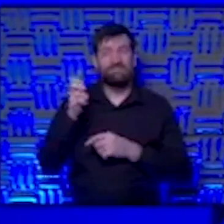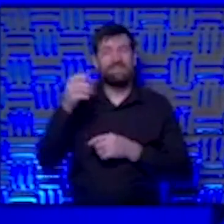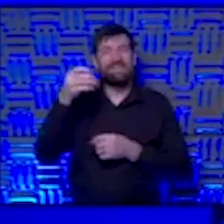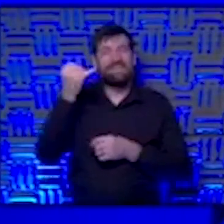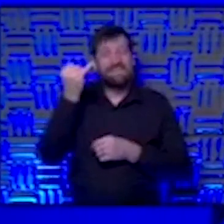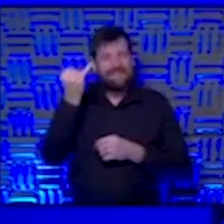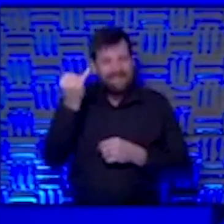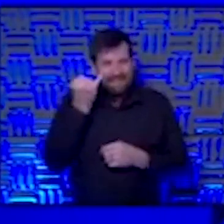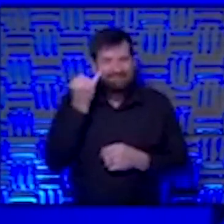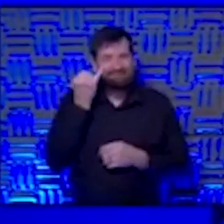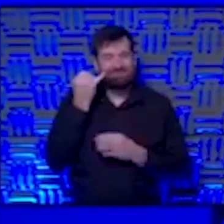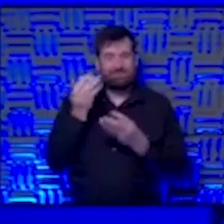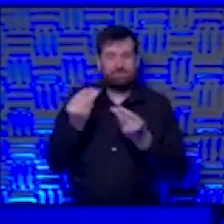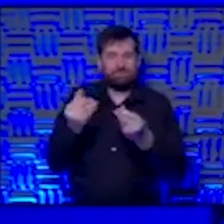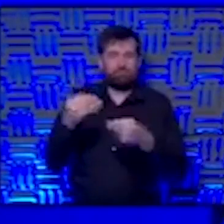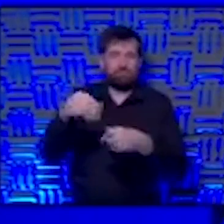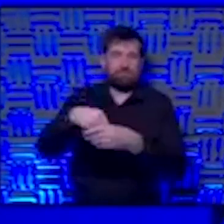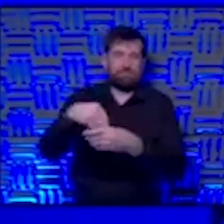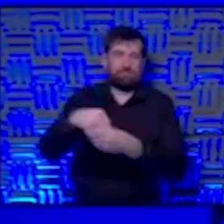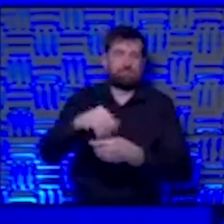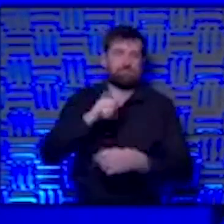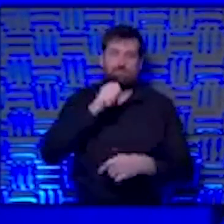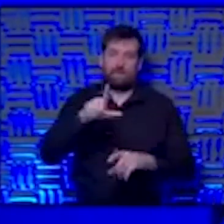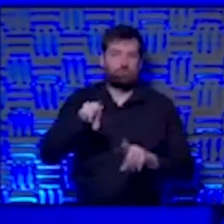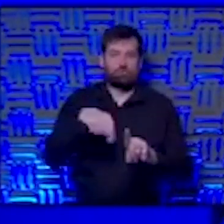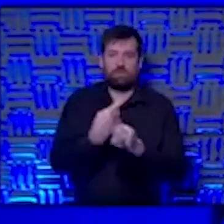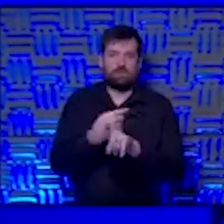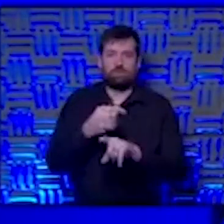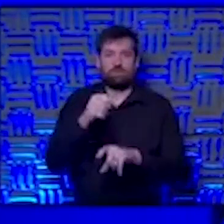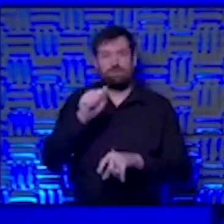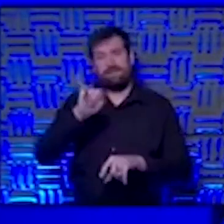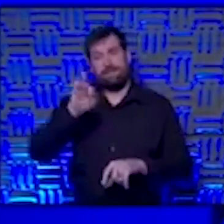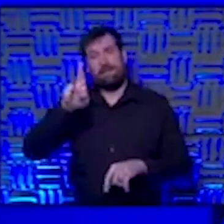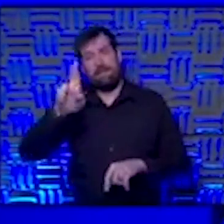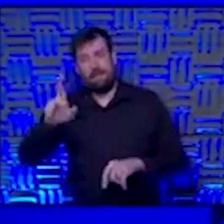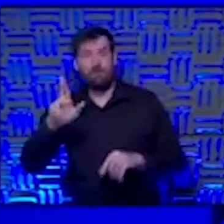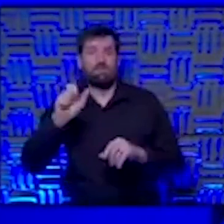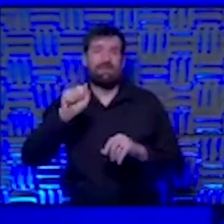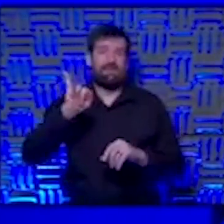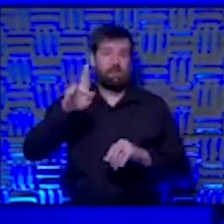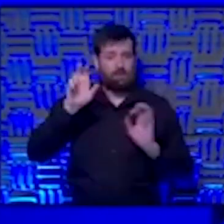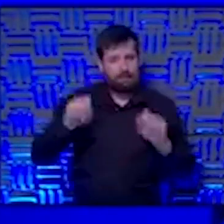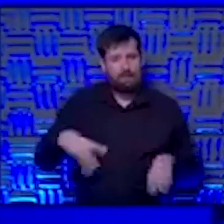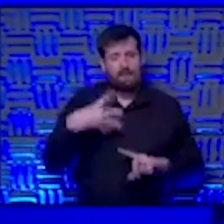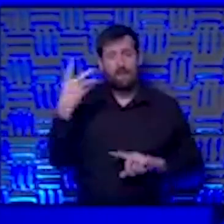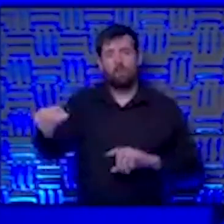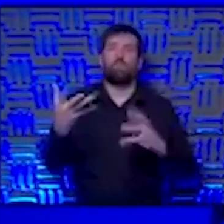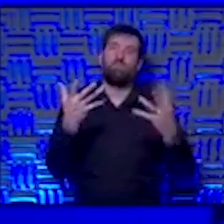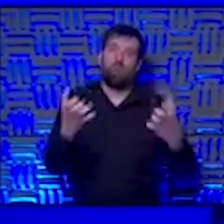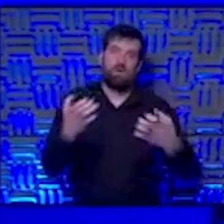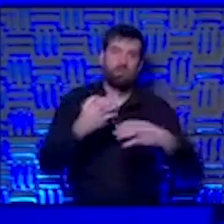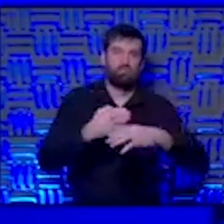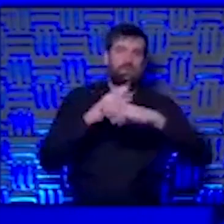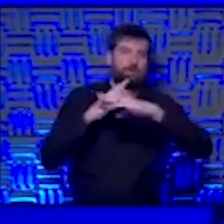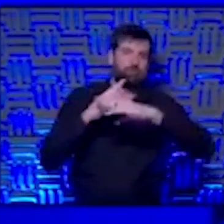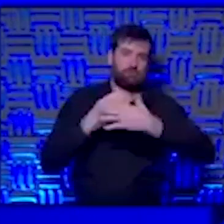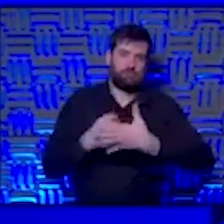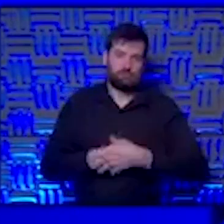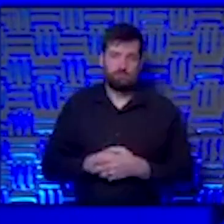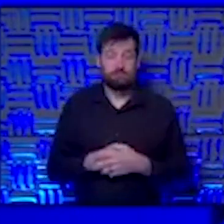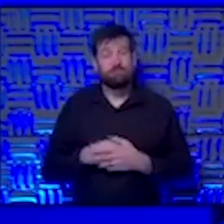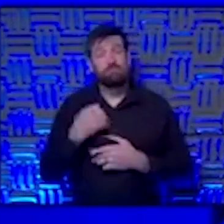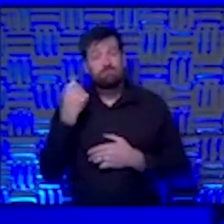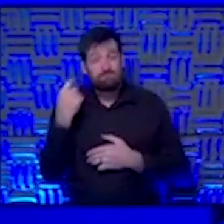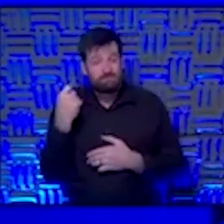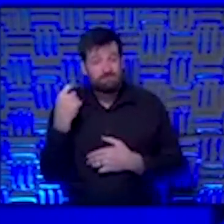in those valves. It's not just an air valve that just lets air out, because we want that barrier protection.